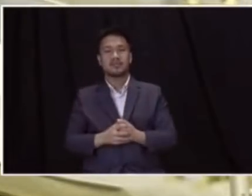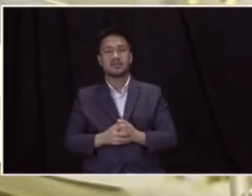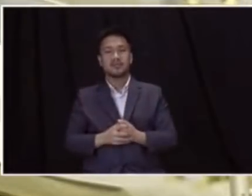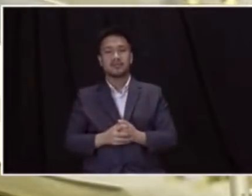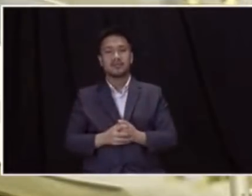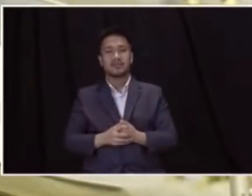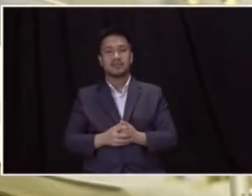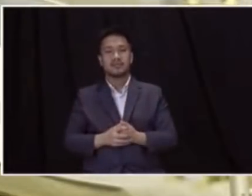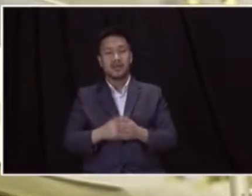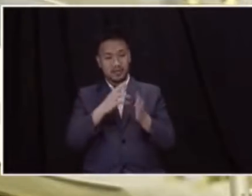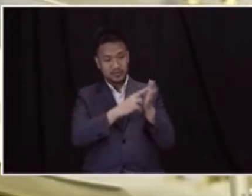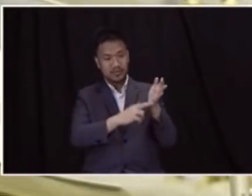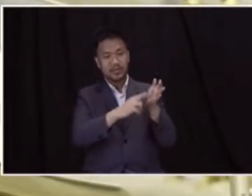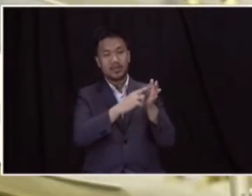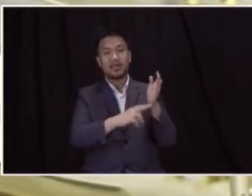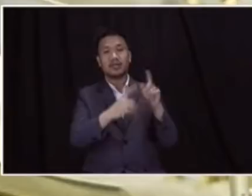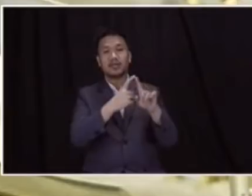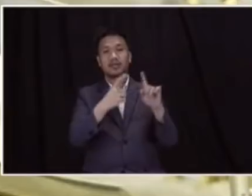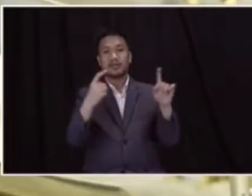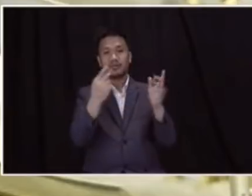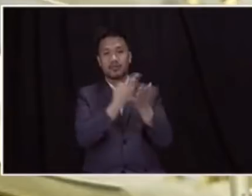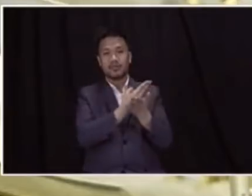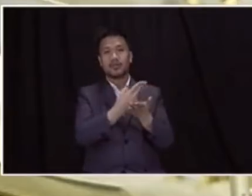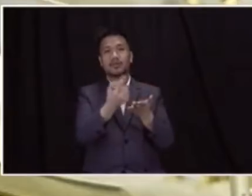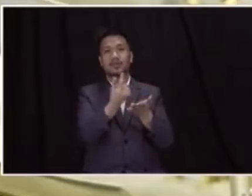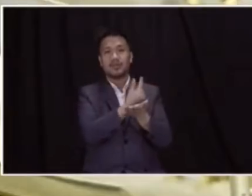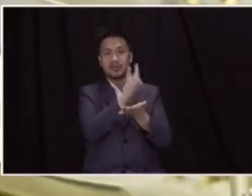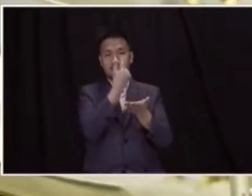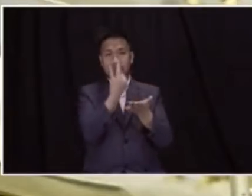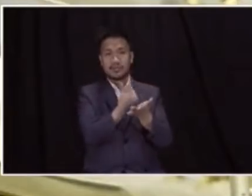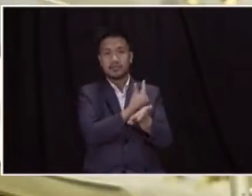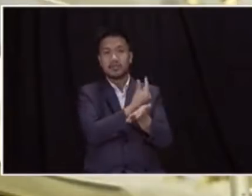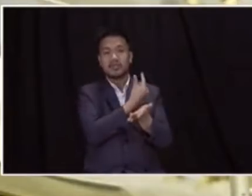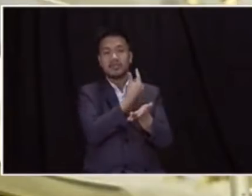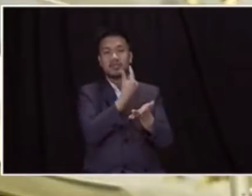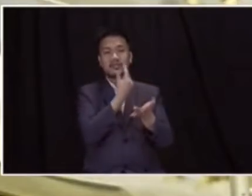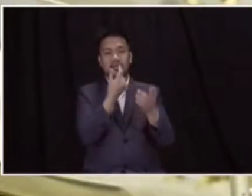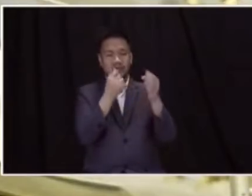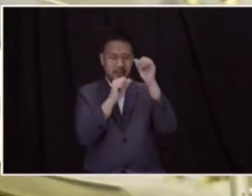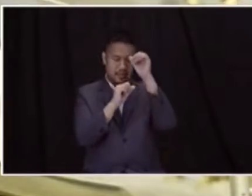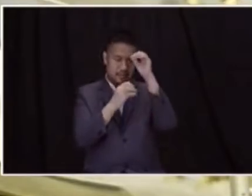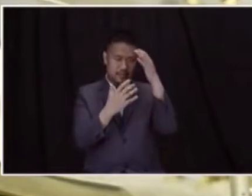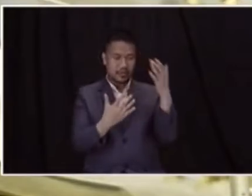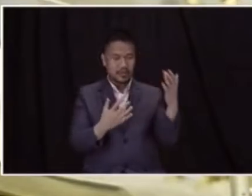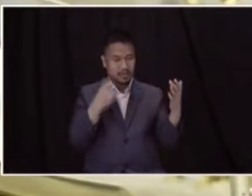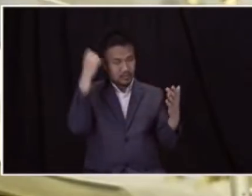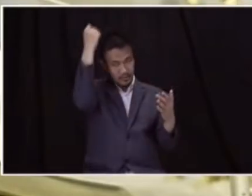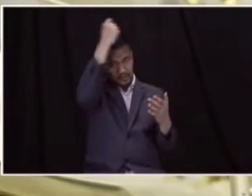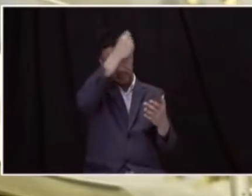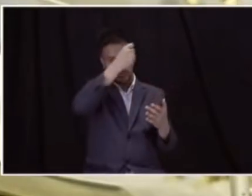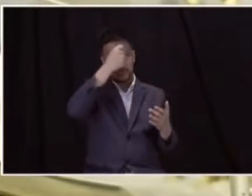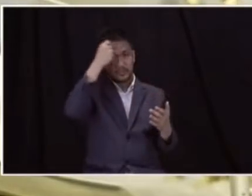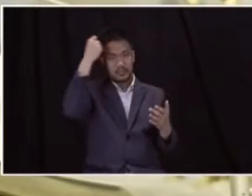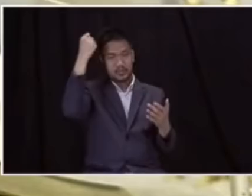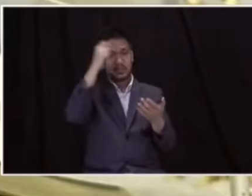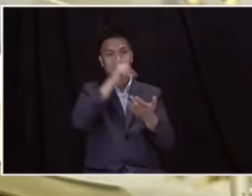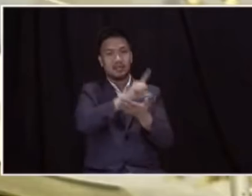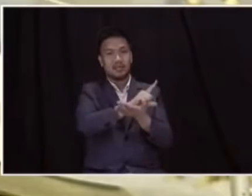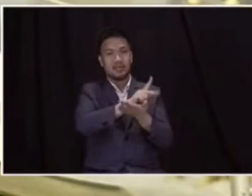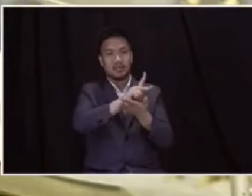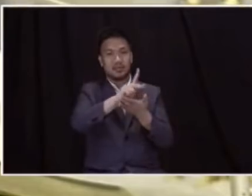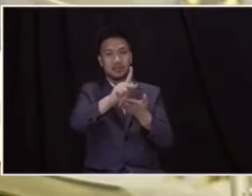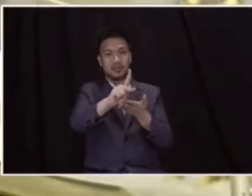spirit. A reading from the Holy Gospel according to